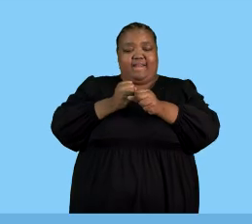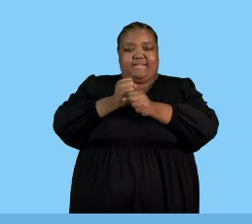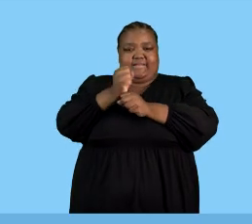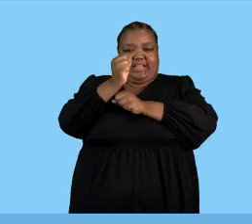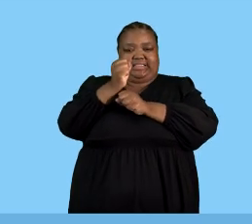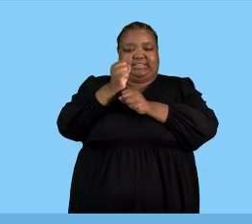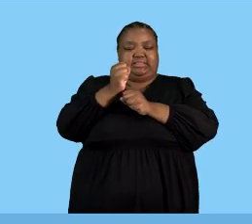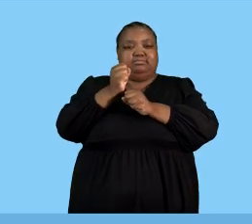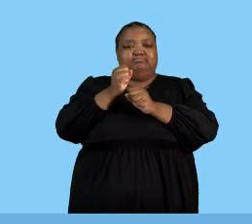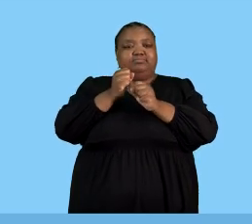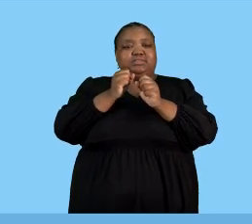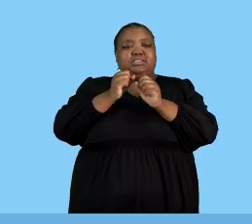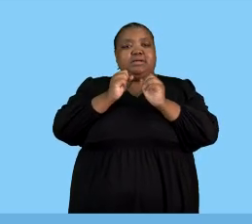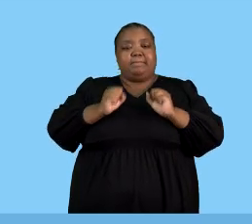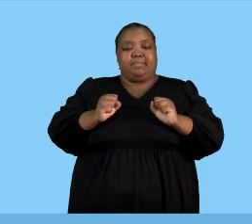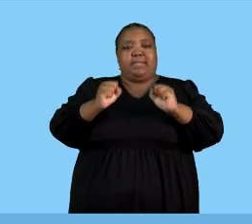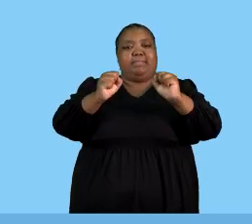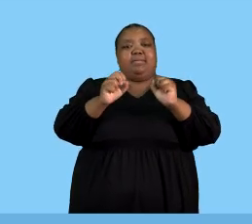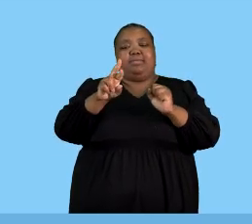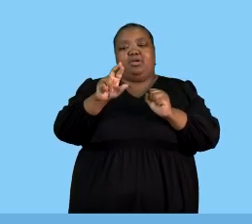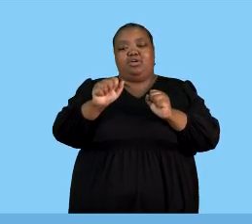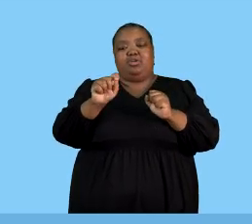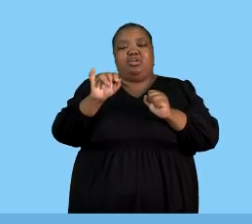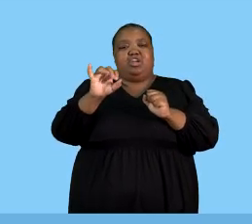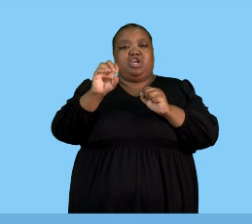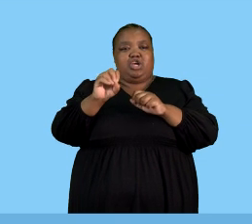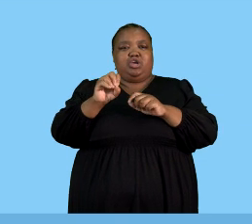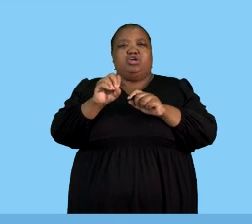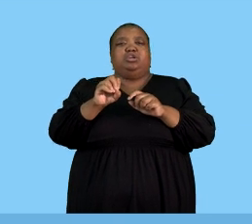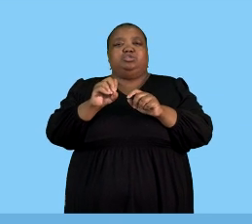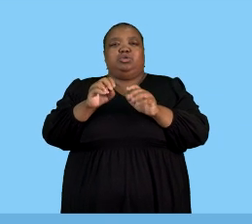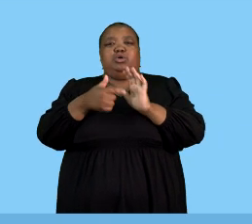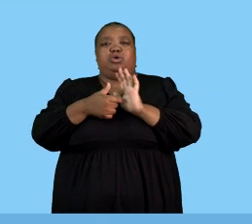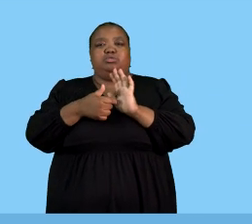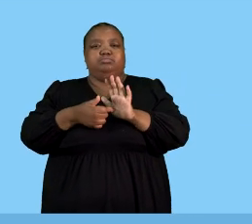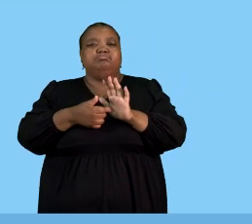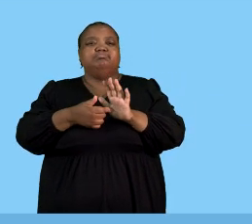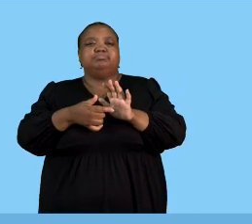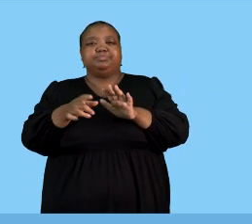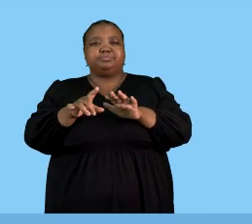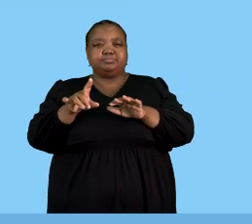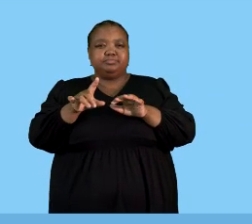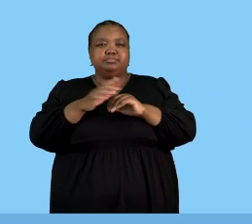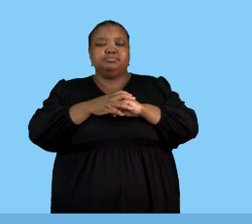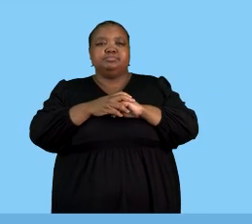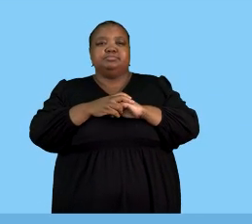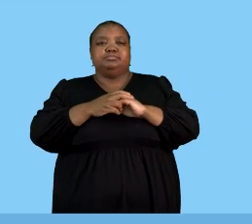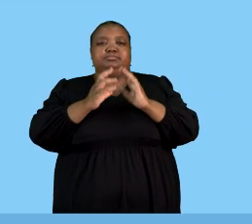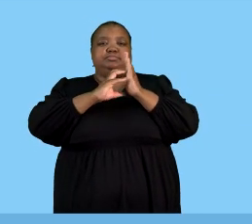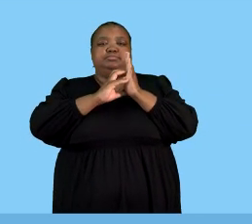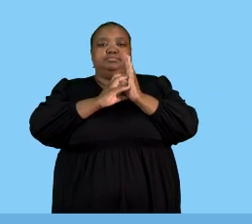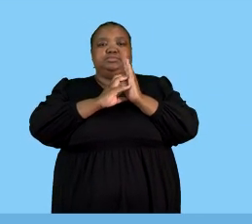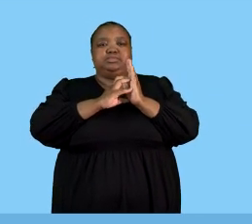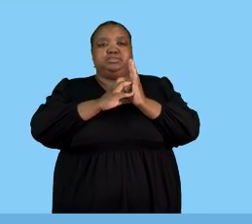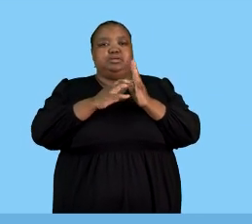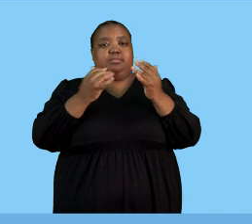make them up. A compound has different properties than the elements that make it up. For instance,